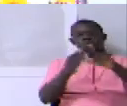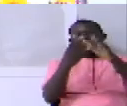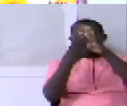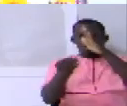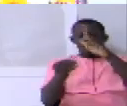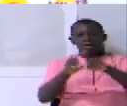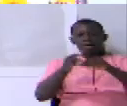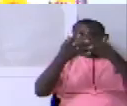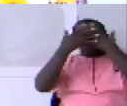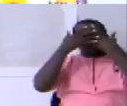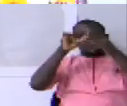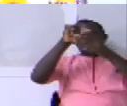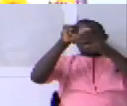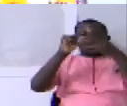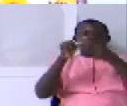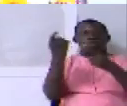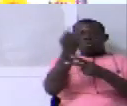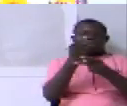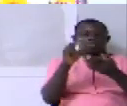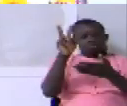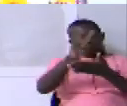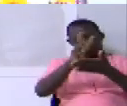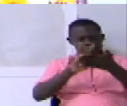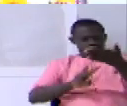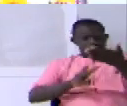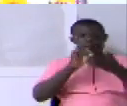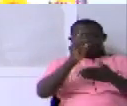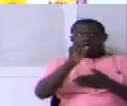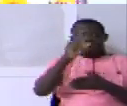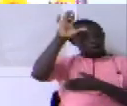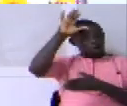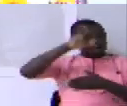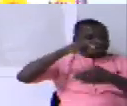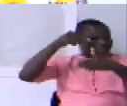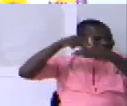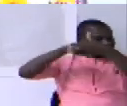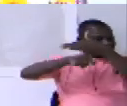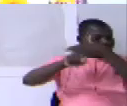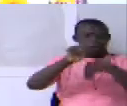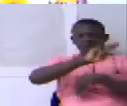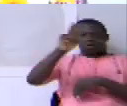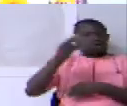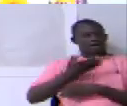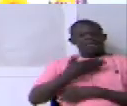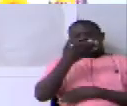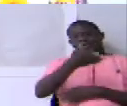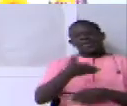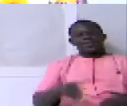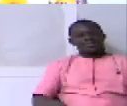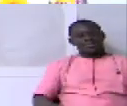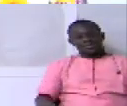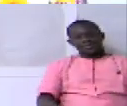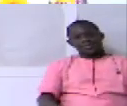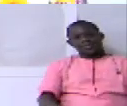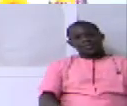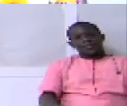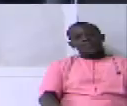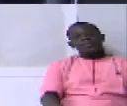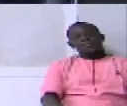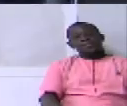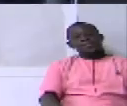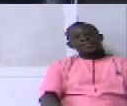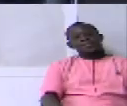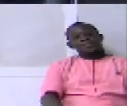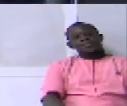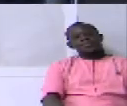is just for them to read it, but the understanding is not there. Wale ya sabu kasola dokula ludolu kasoto menke fansun